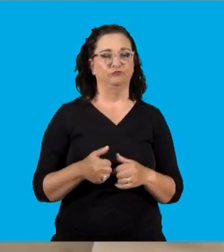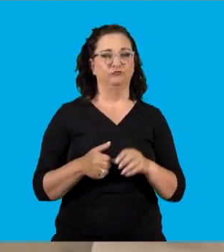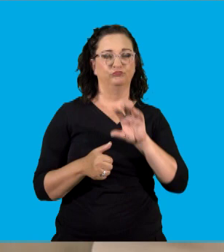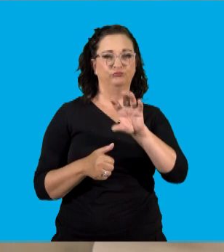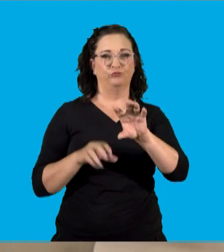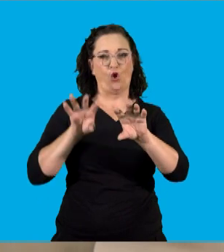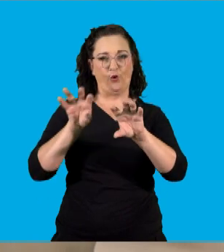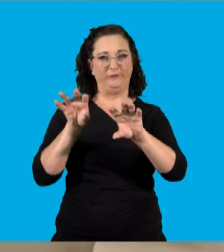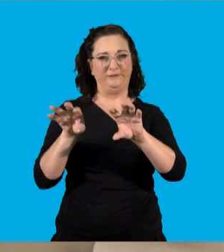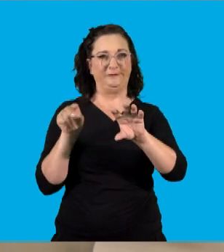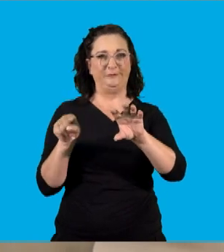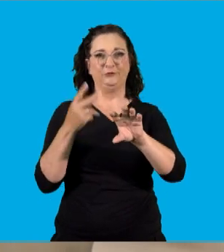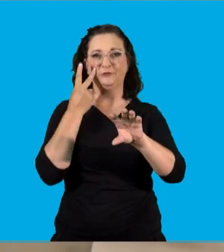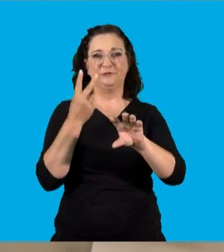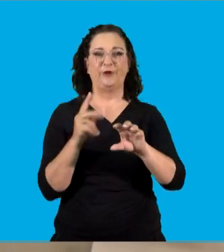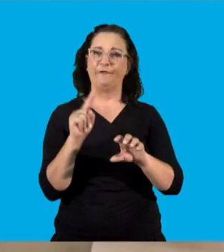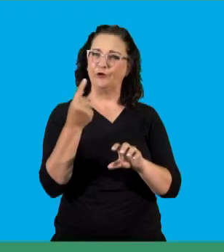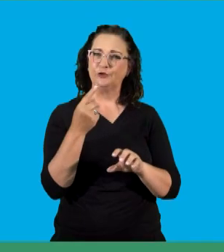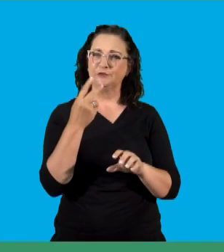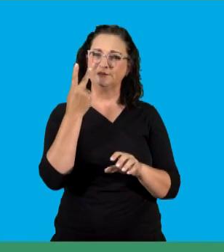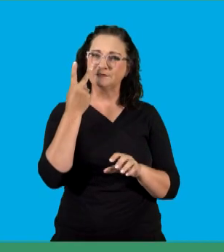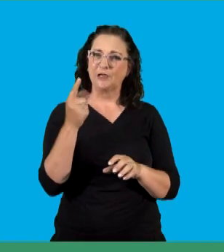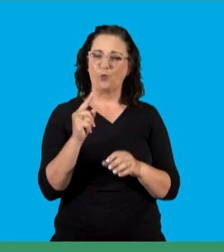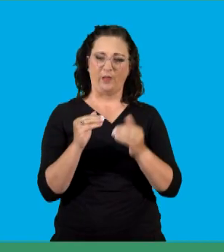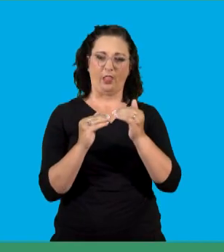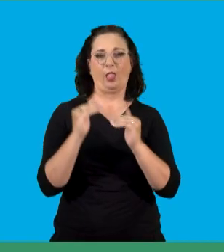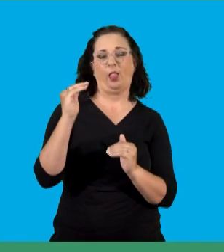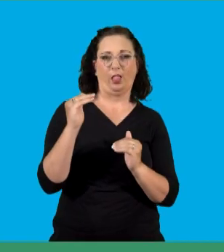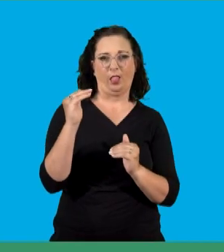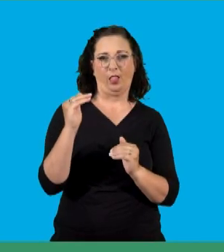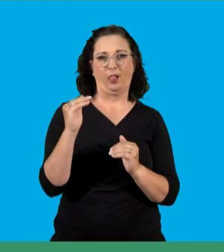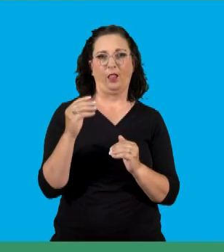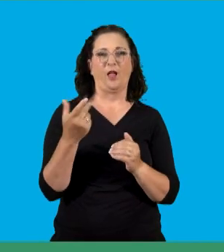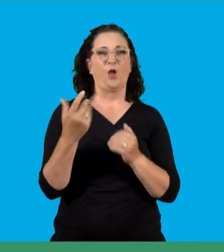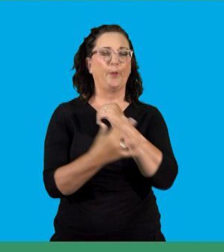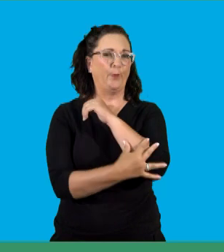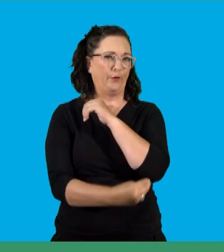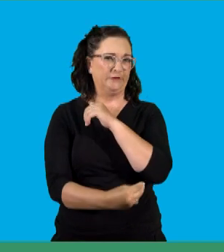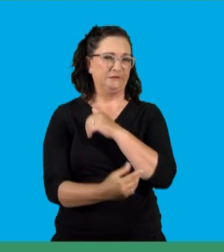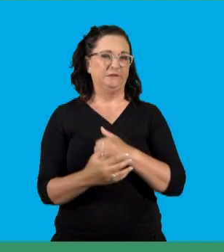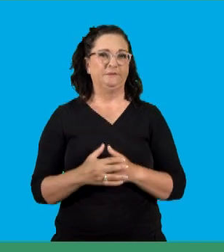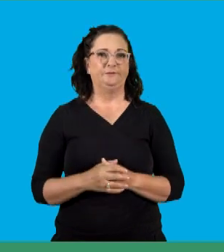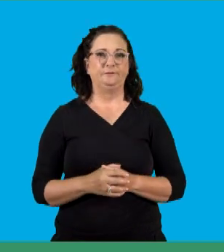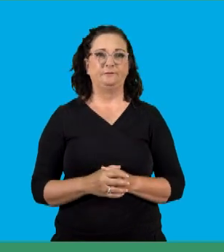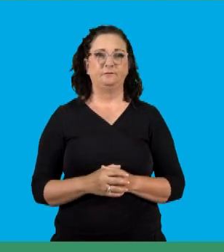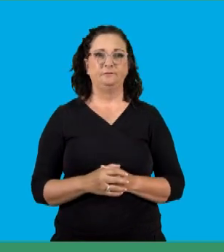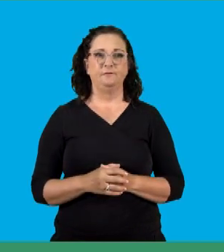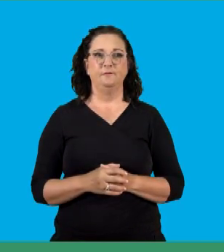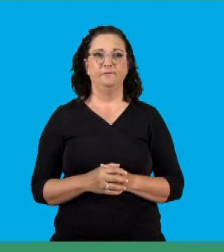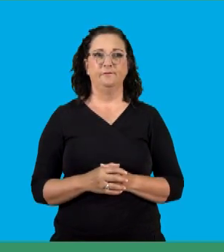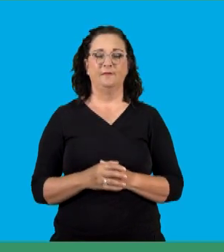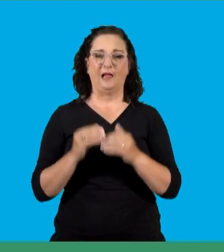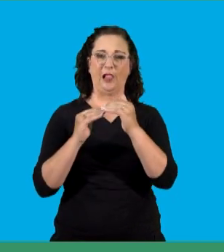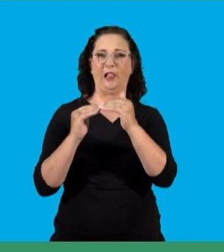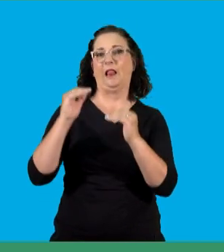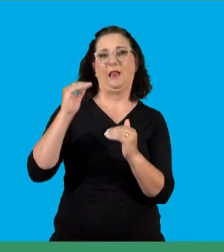unpacking. Now, let's look at inequality and poverty as our second concept of the lesson. The meaning of